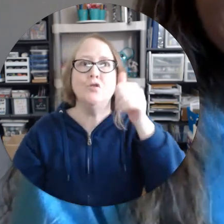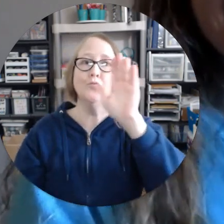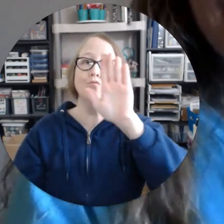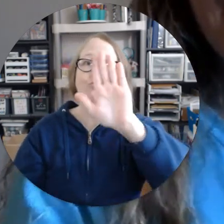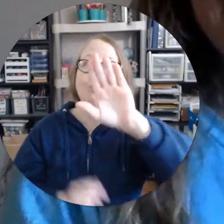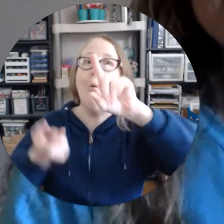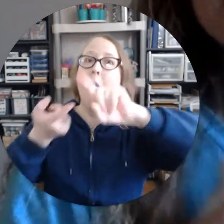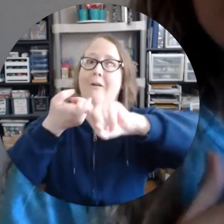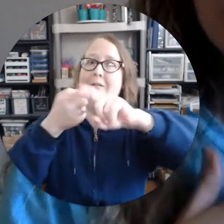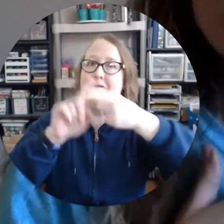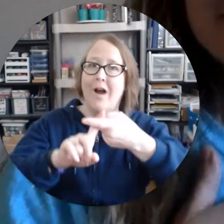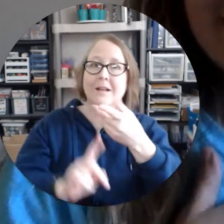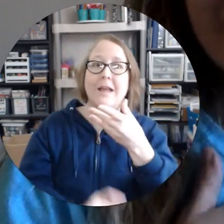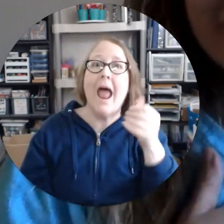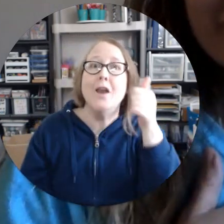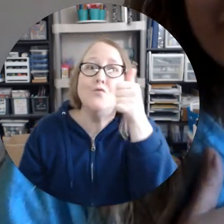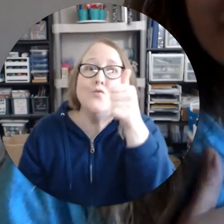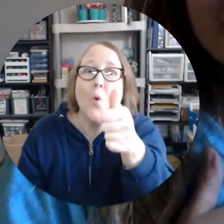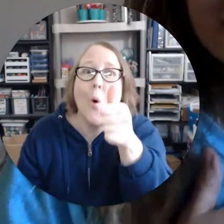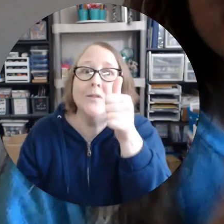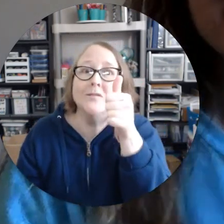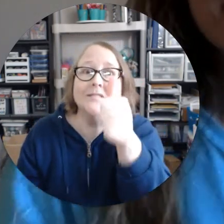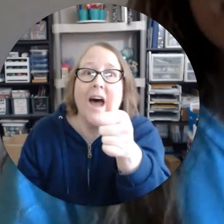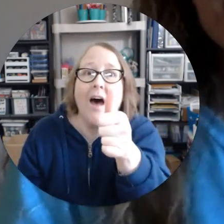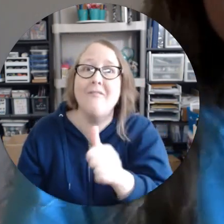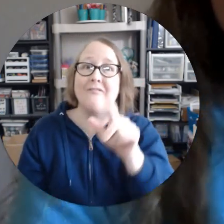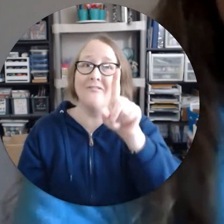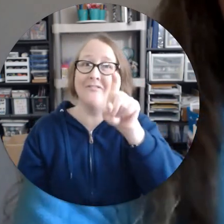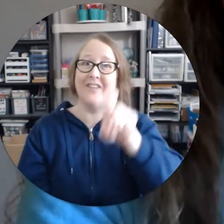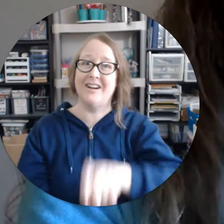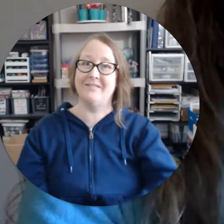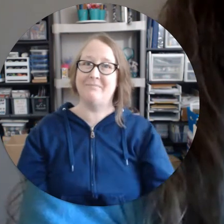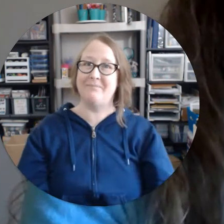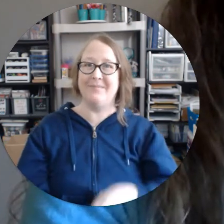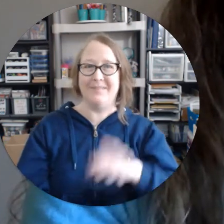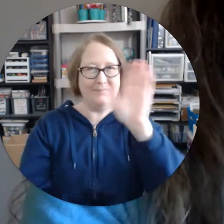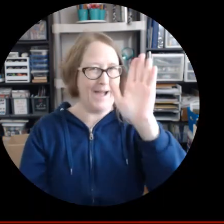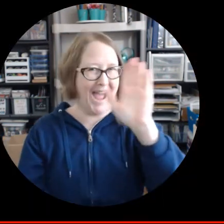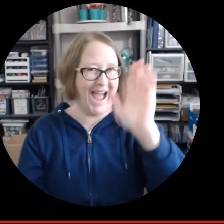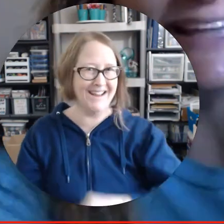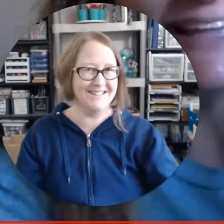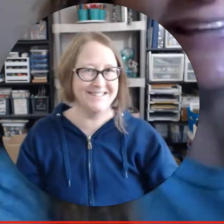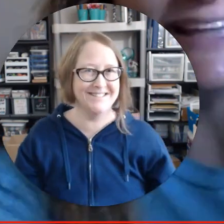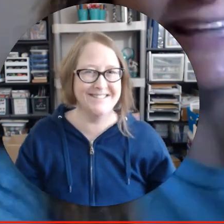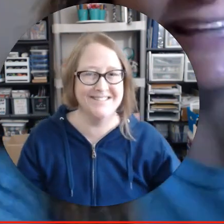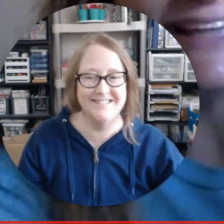friends and to yourself? Bye.